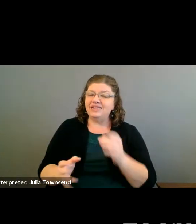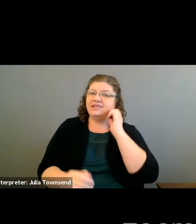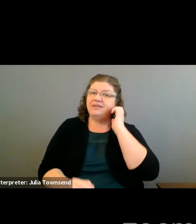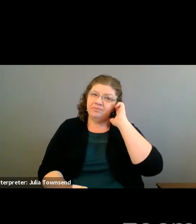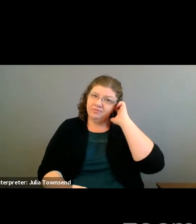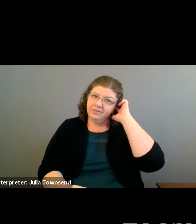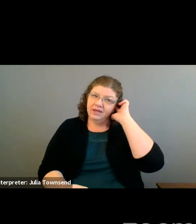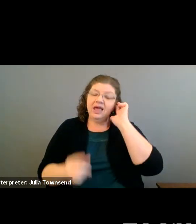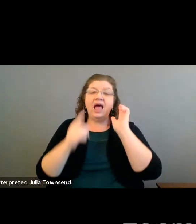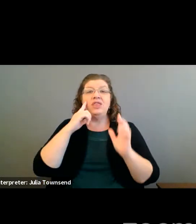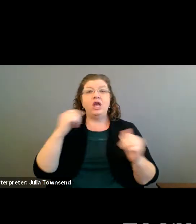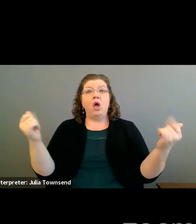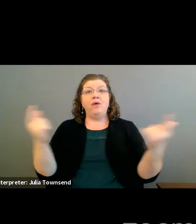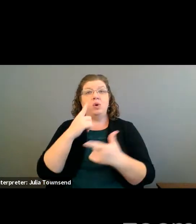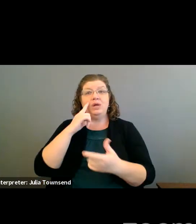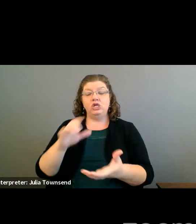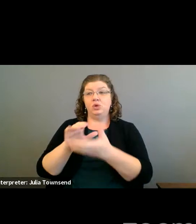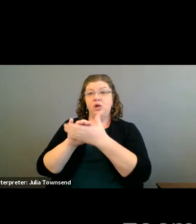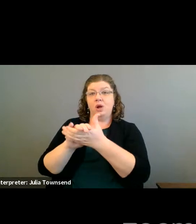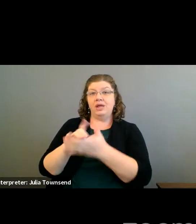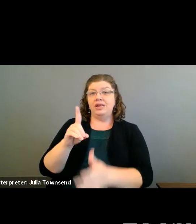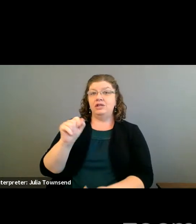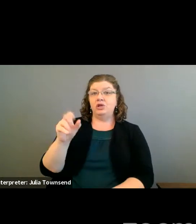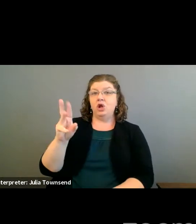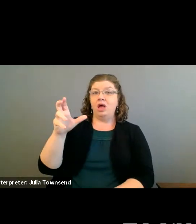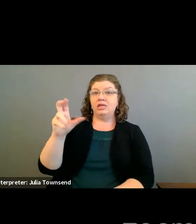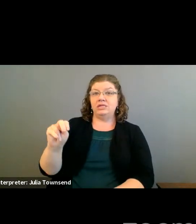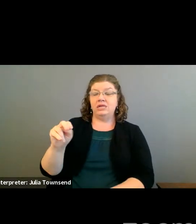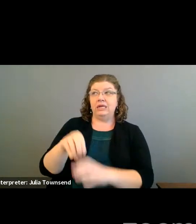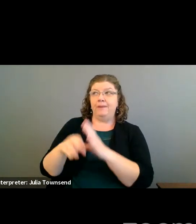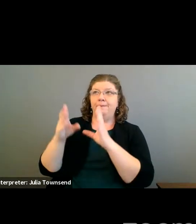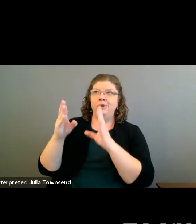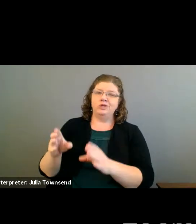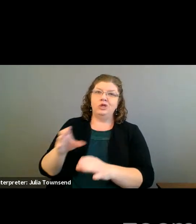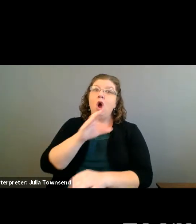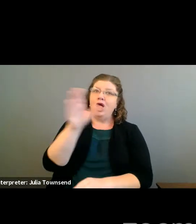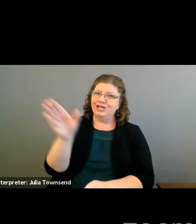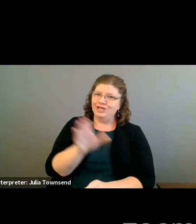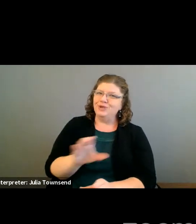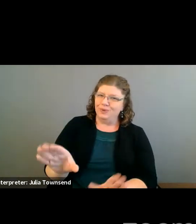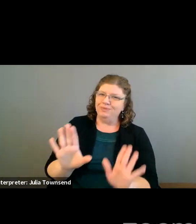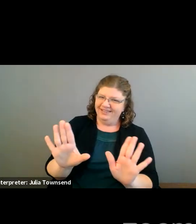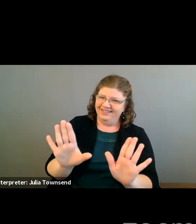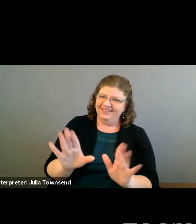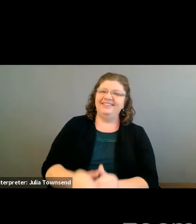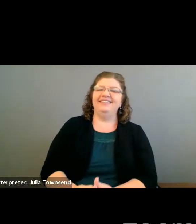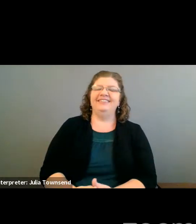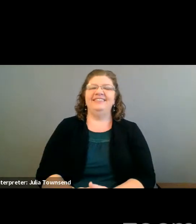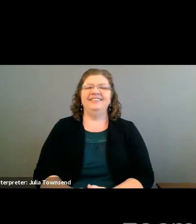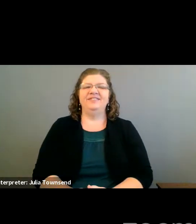to congratulate Dawson in person, or shall I say over Zoom?